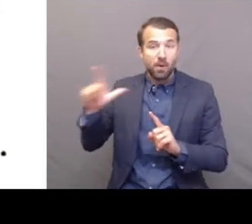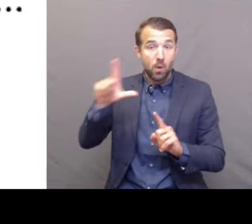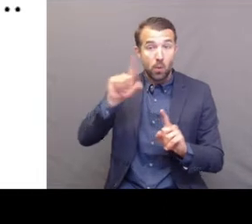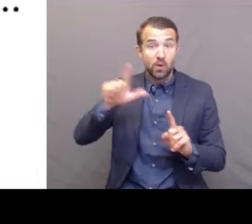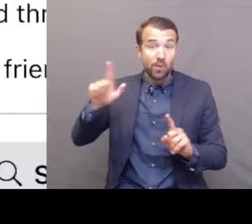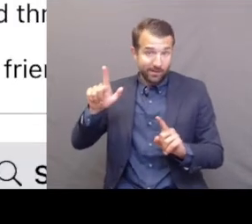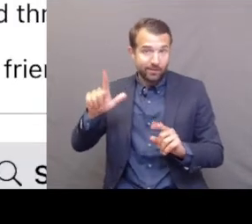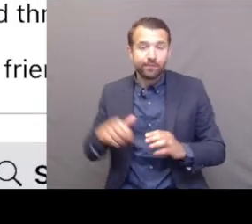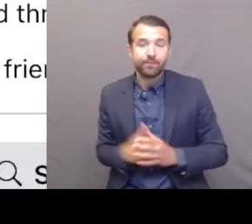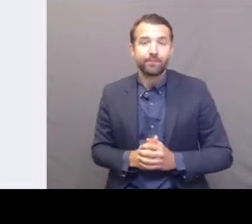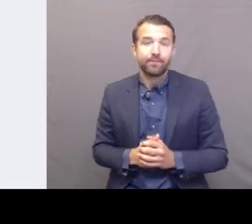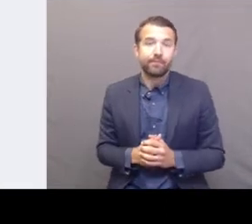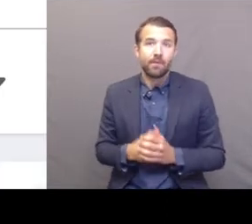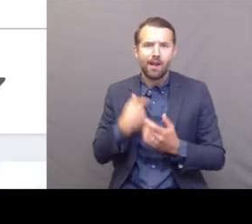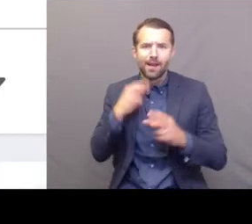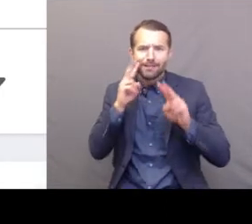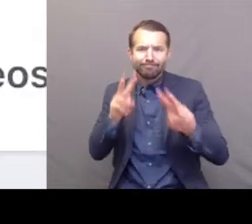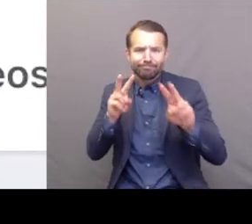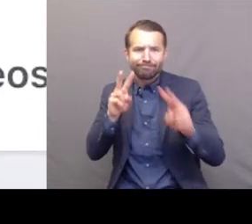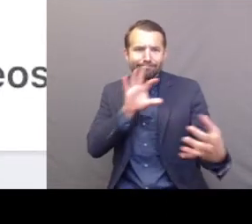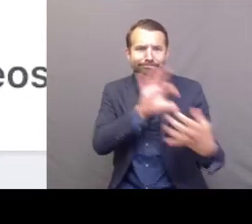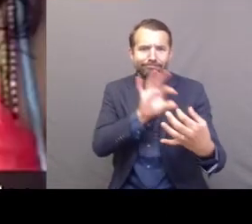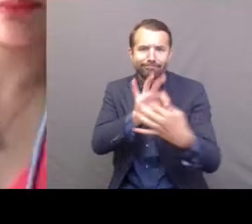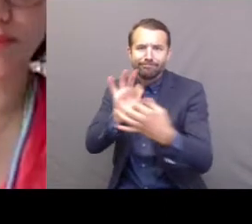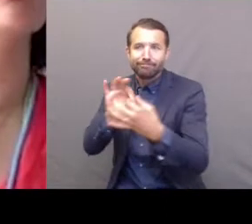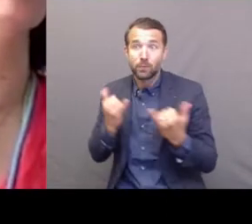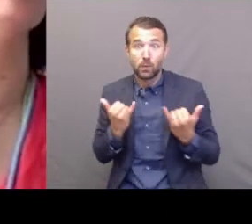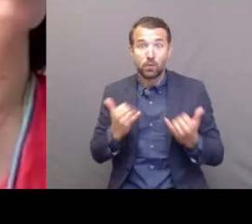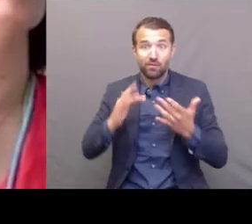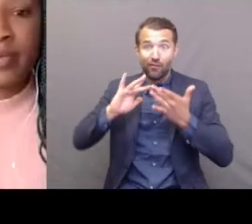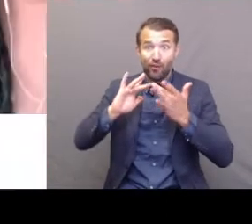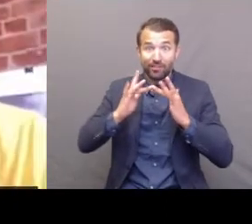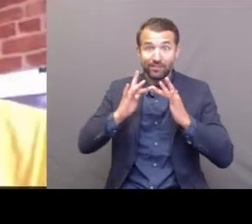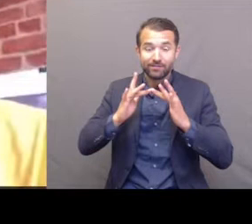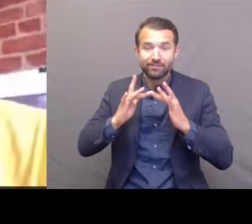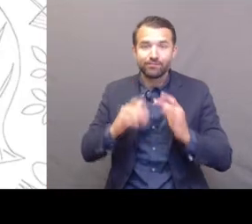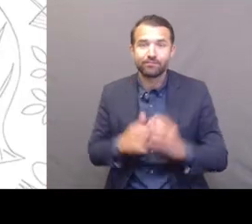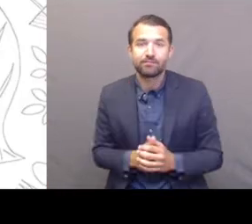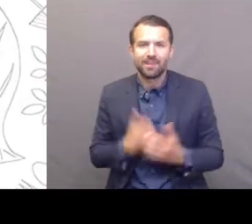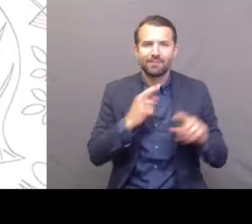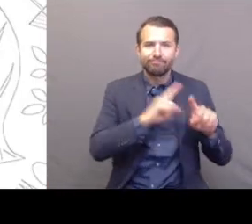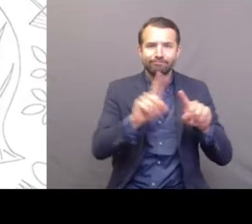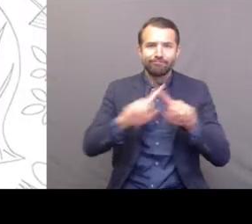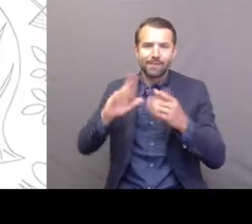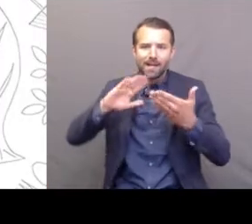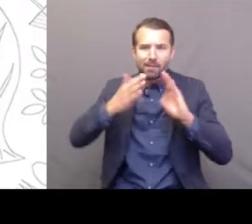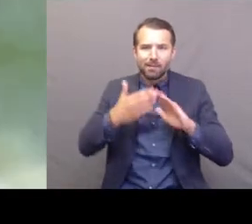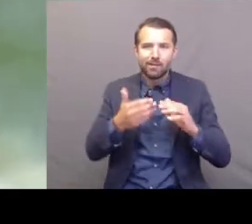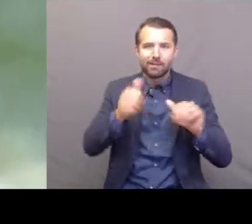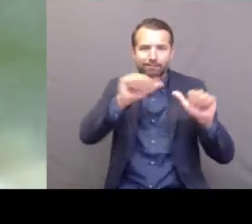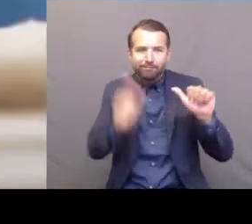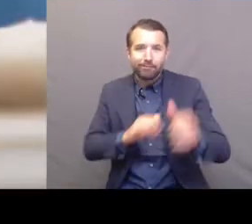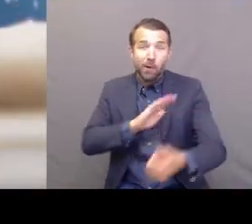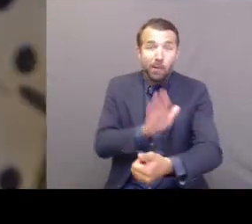We look forward to connecting with you on our digital platforms as master artisans, cooks, sculptors, and musicians from as